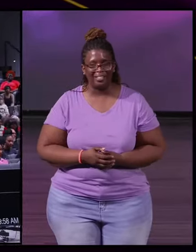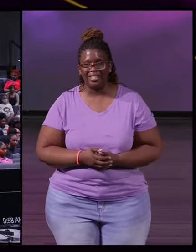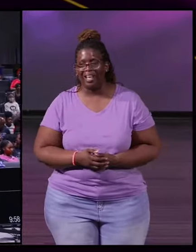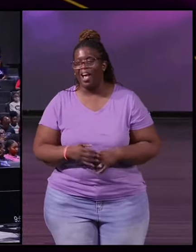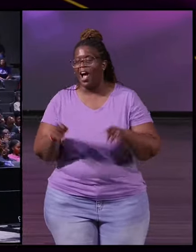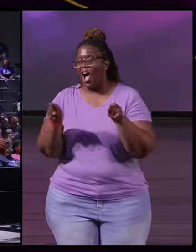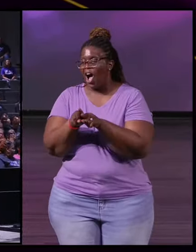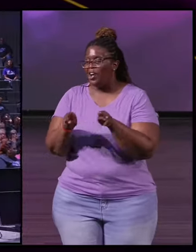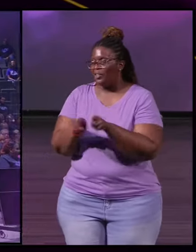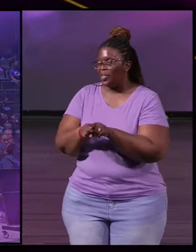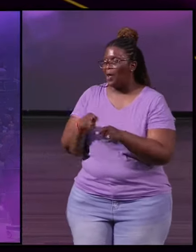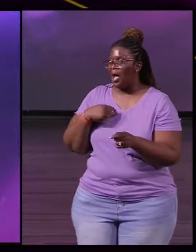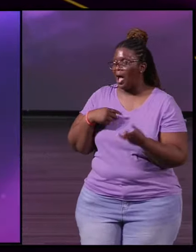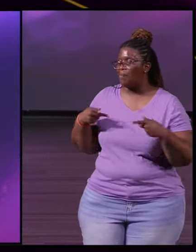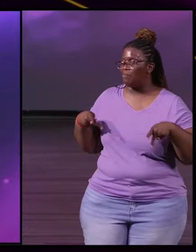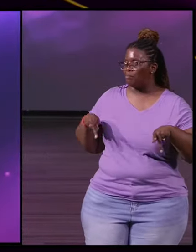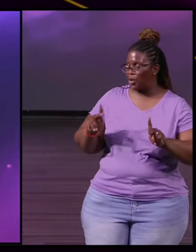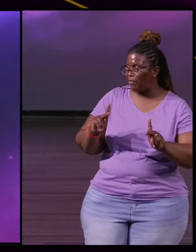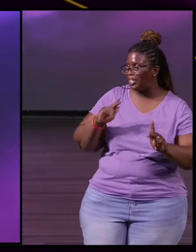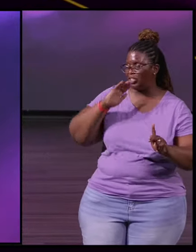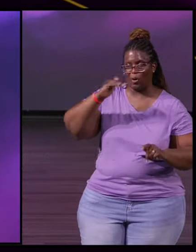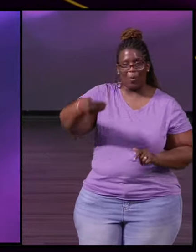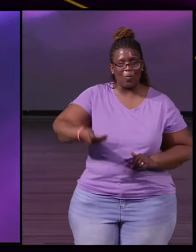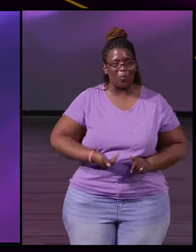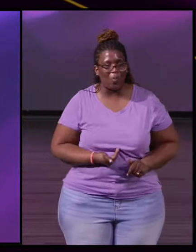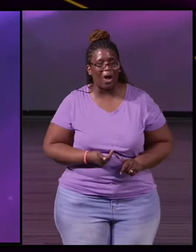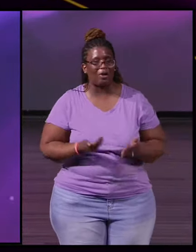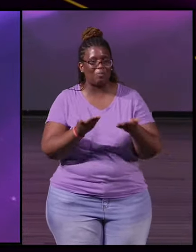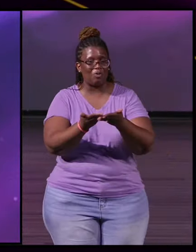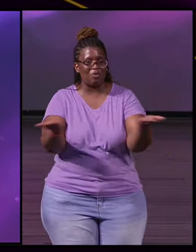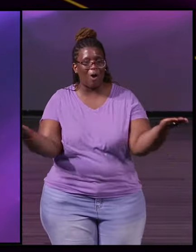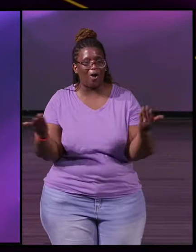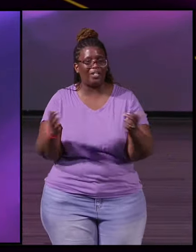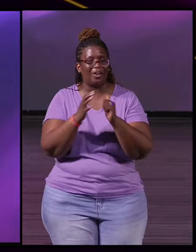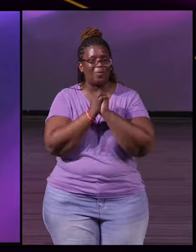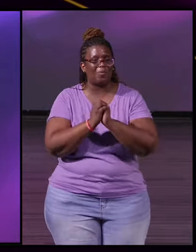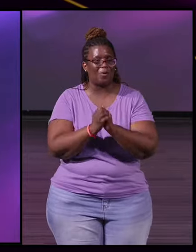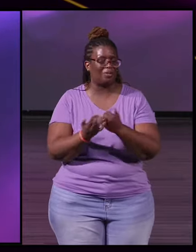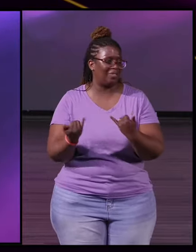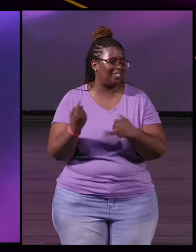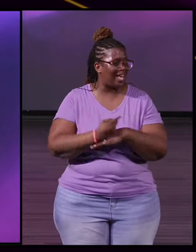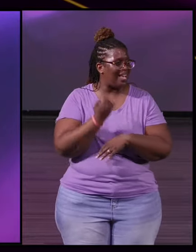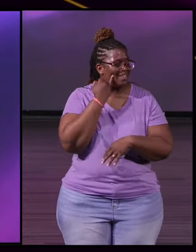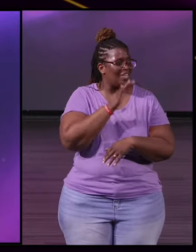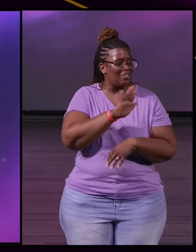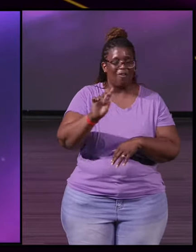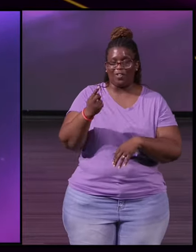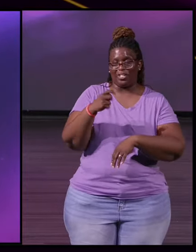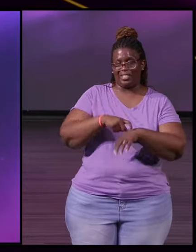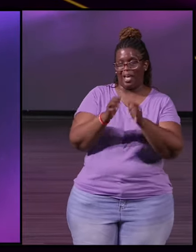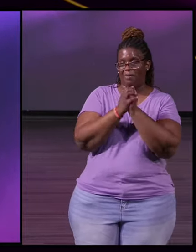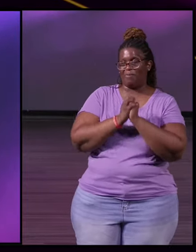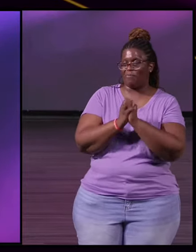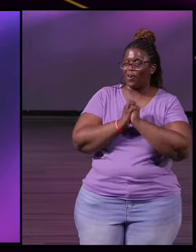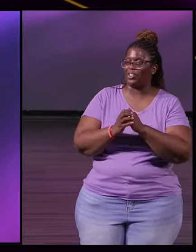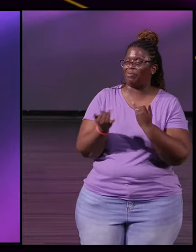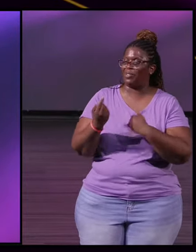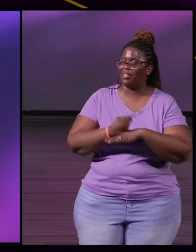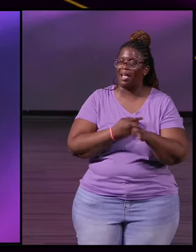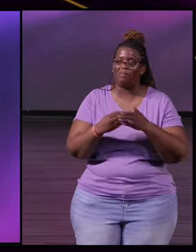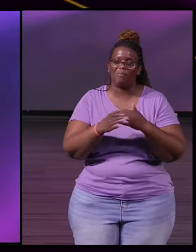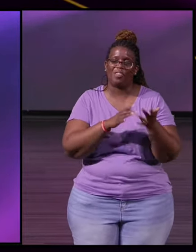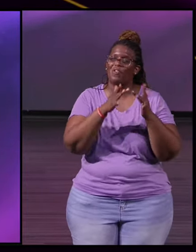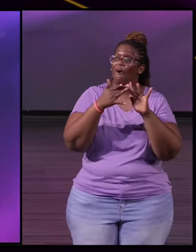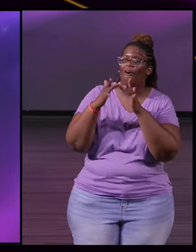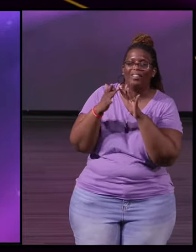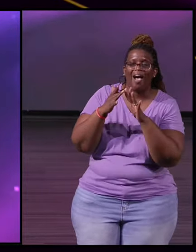And I also have the privilege of welcoming everybody to a worship today. If this is your first time worshiping with us, whether you are on East City